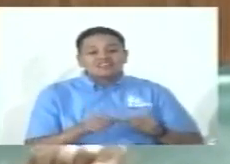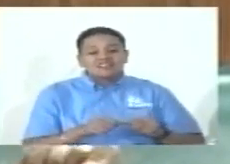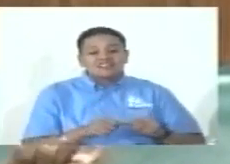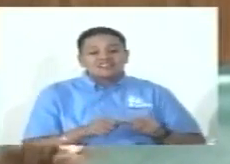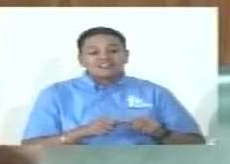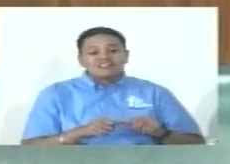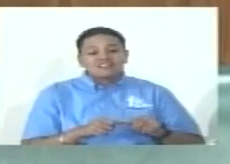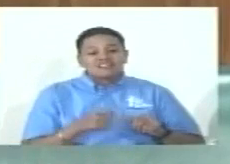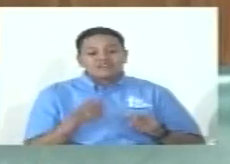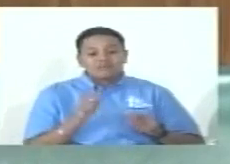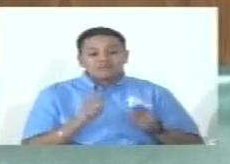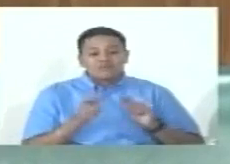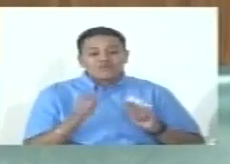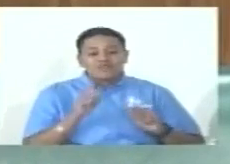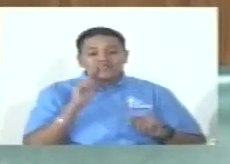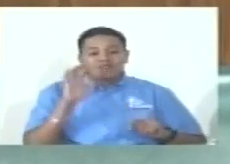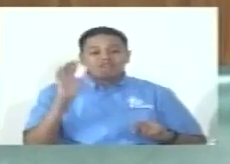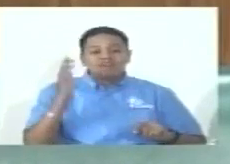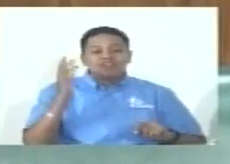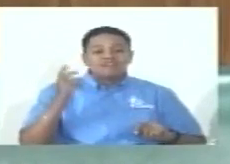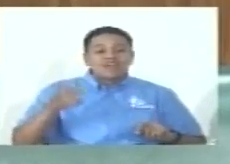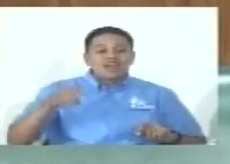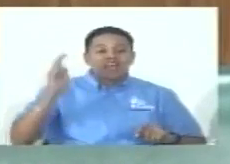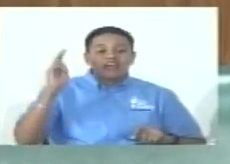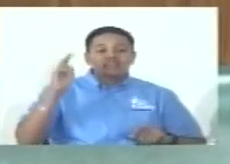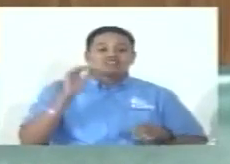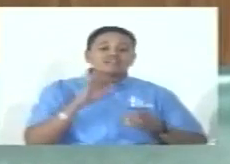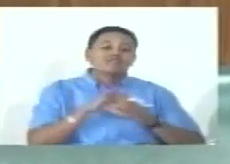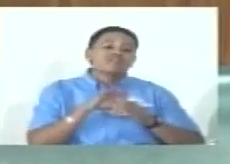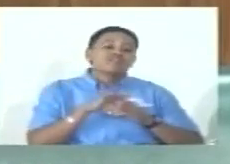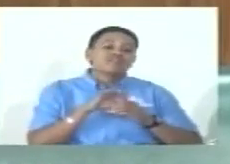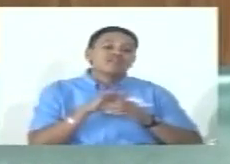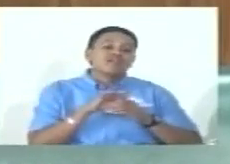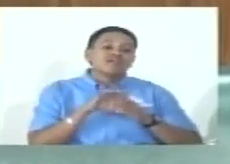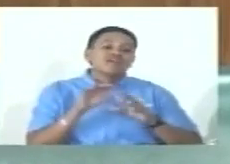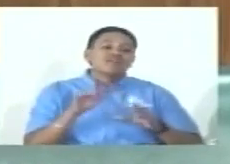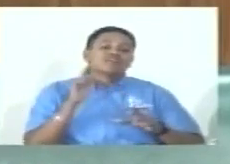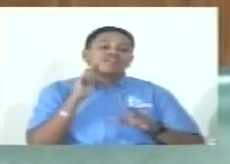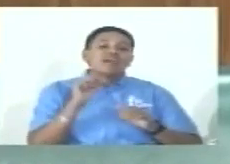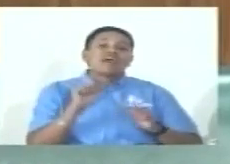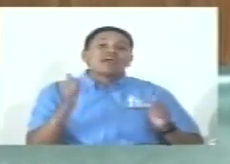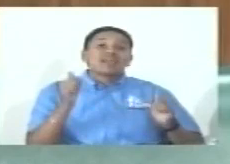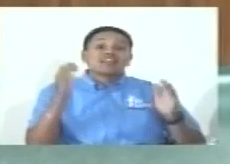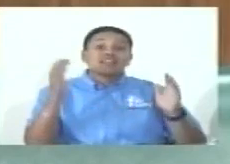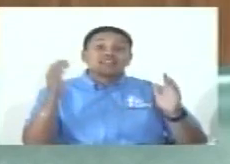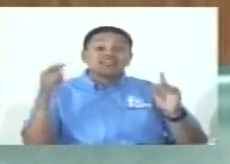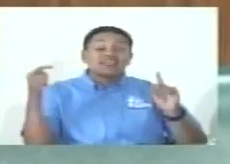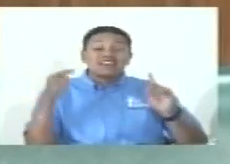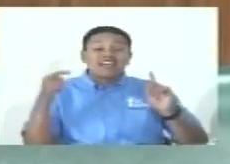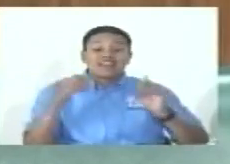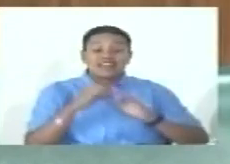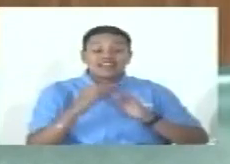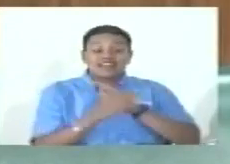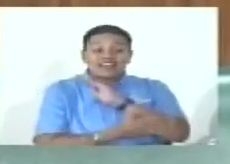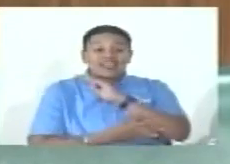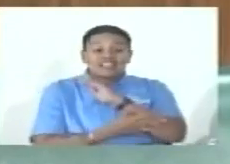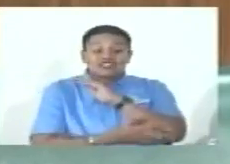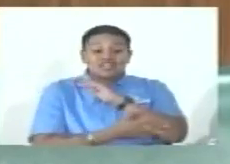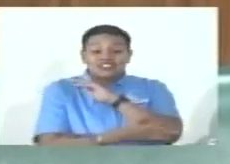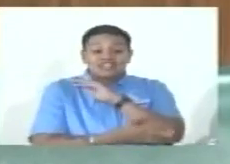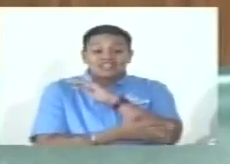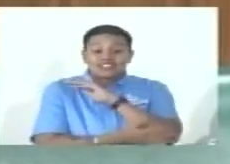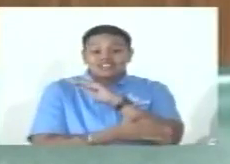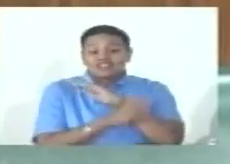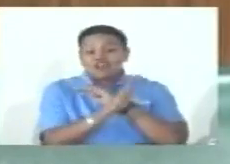probably the fifth highest voter for any candidate in the nation.